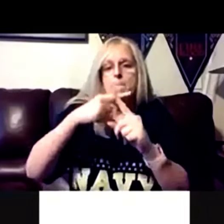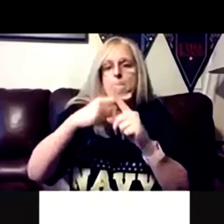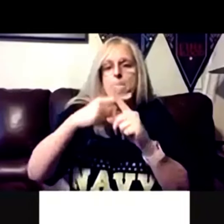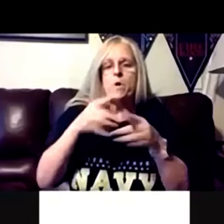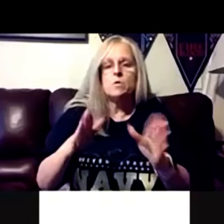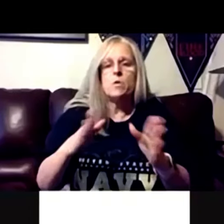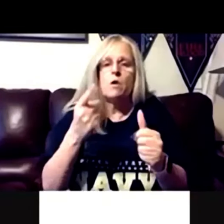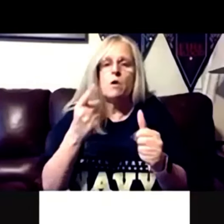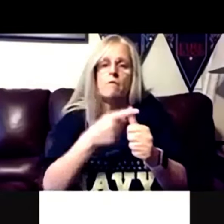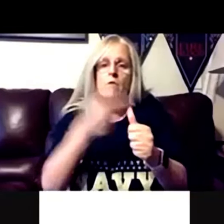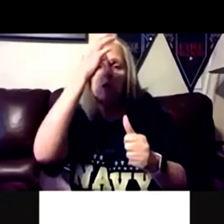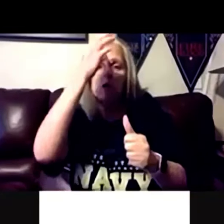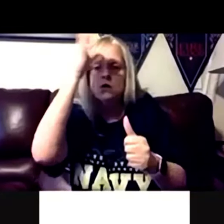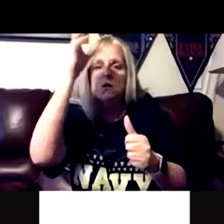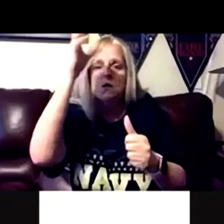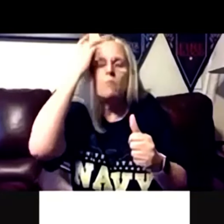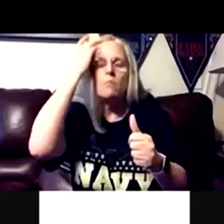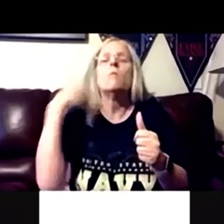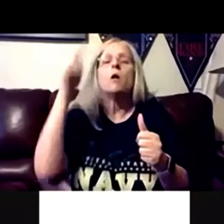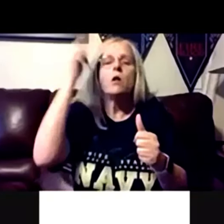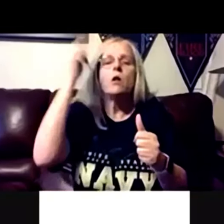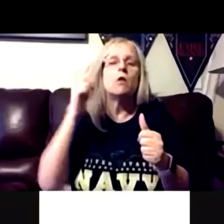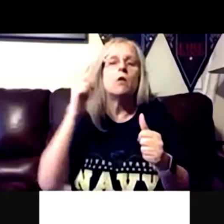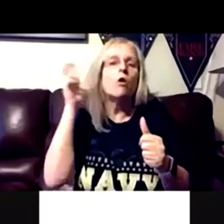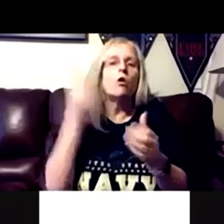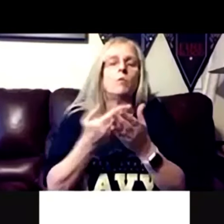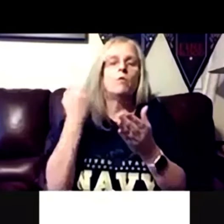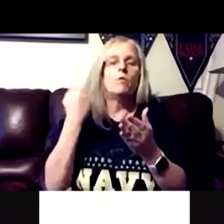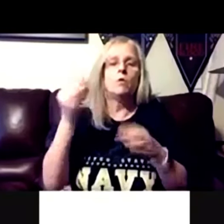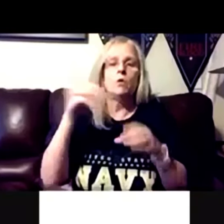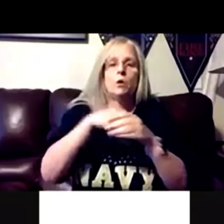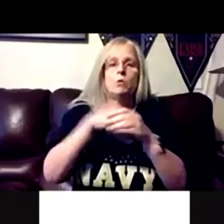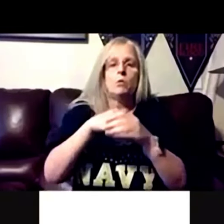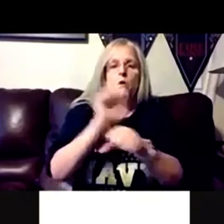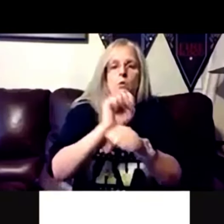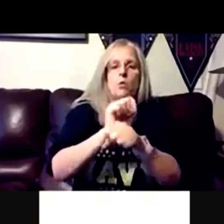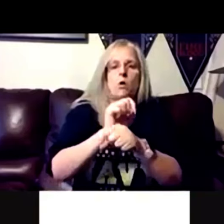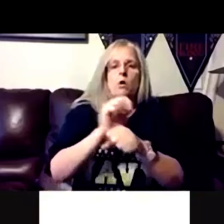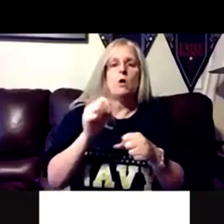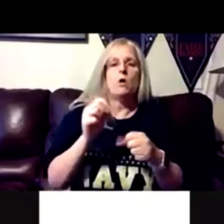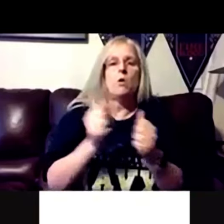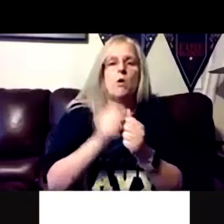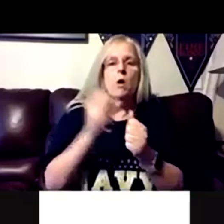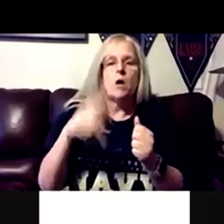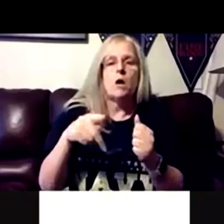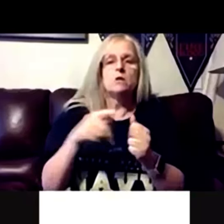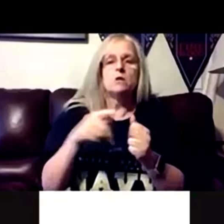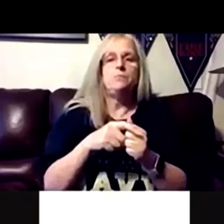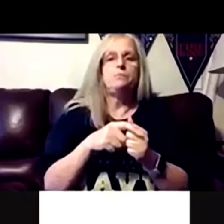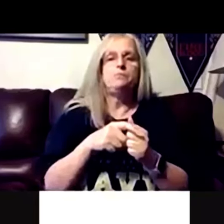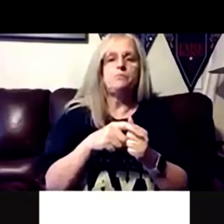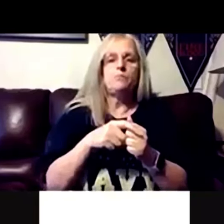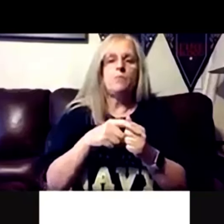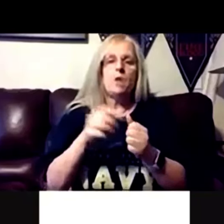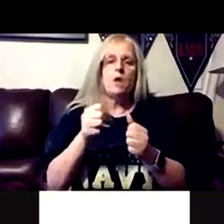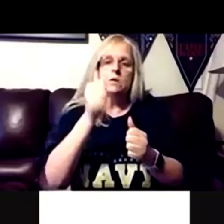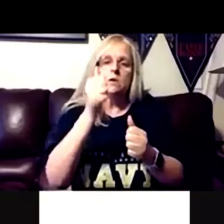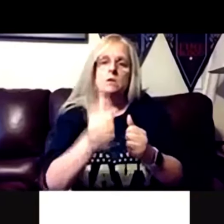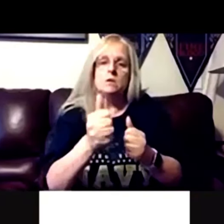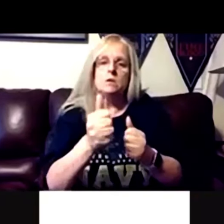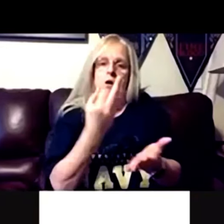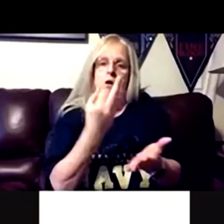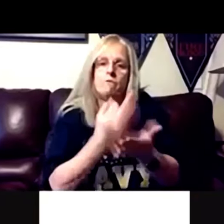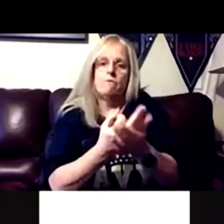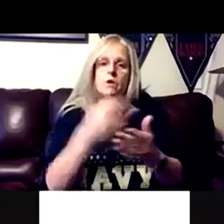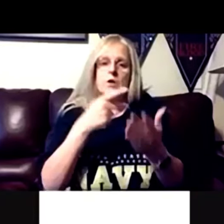concept was something I had never heard before. As you come in and start to participate with ONPASSIVE, it is a self-funding